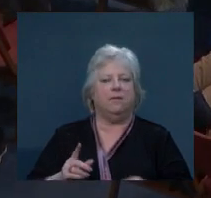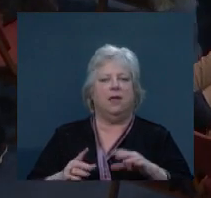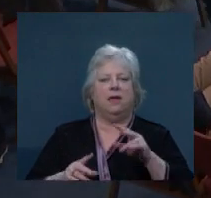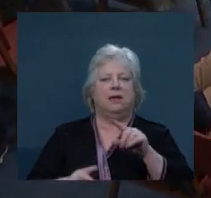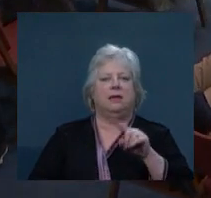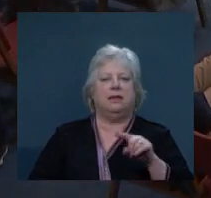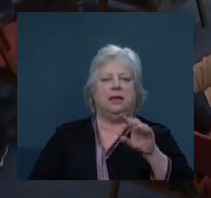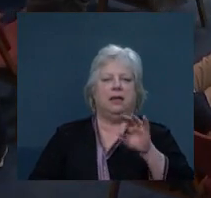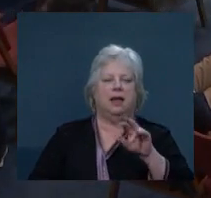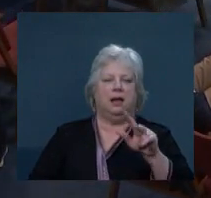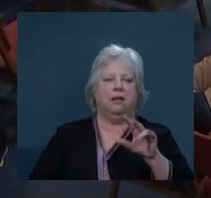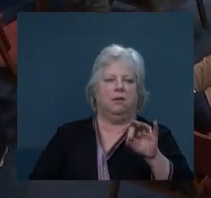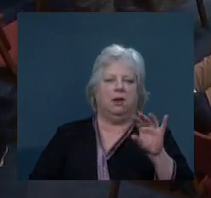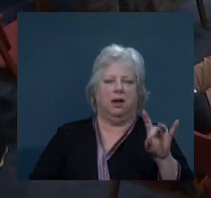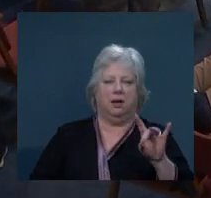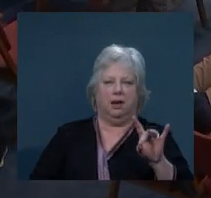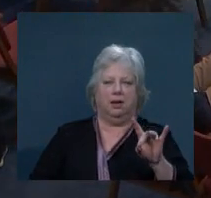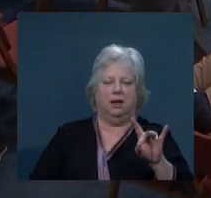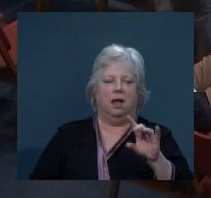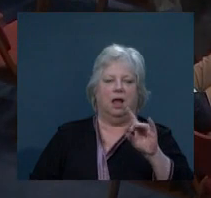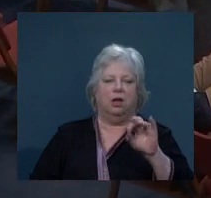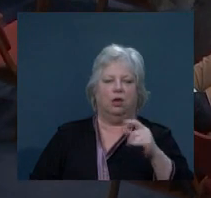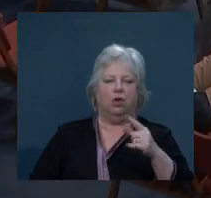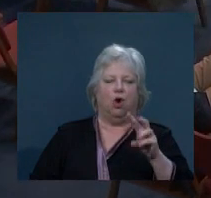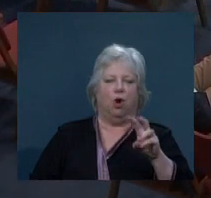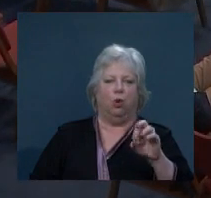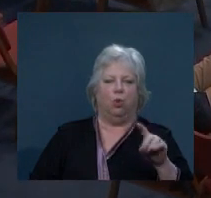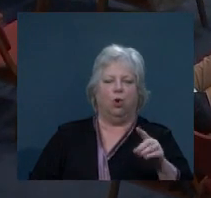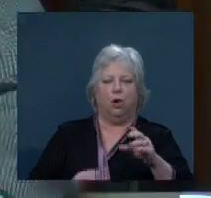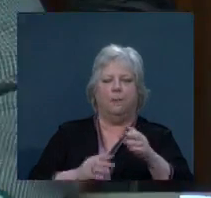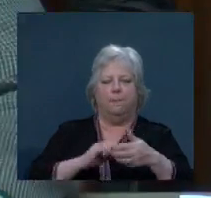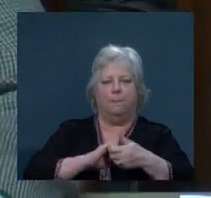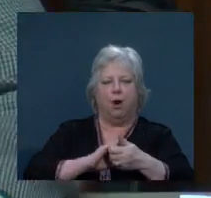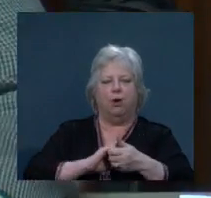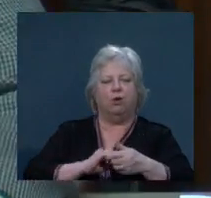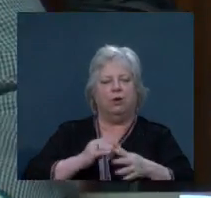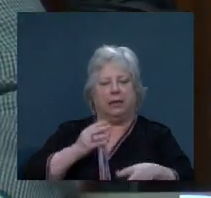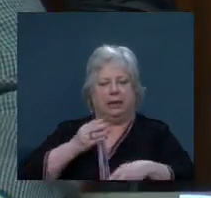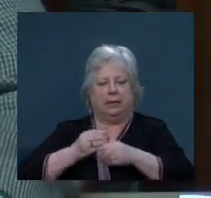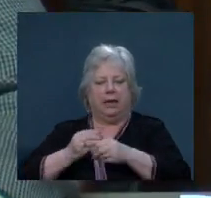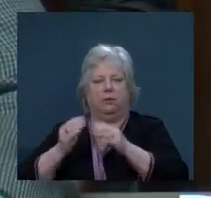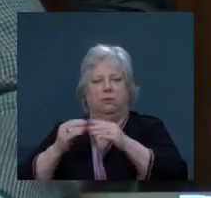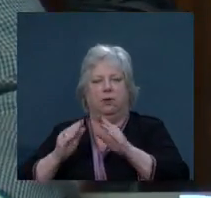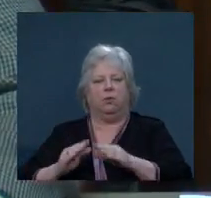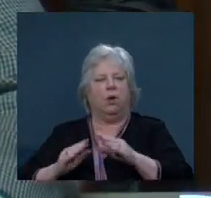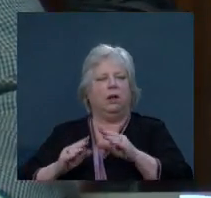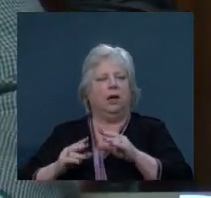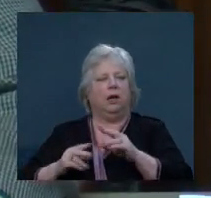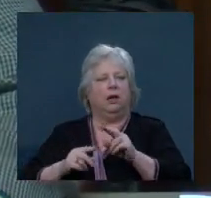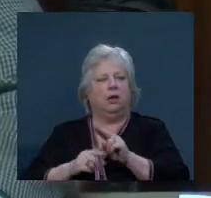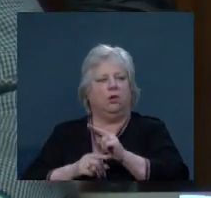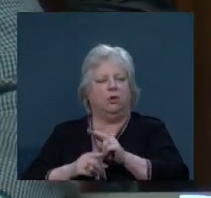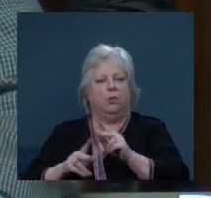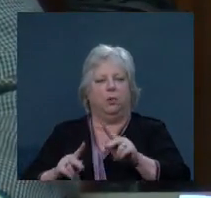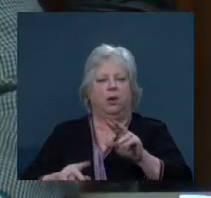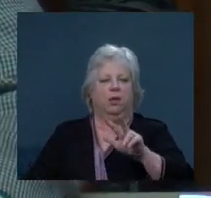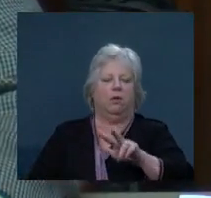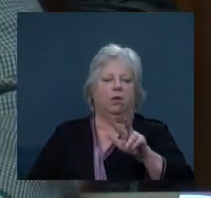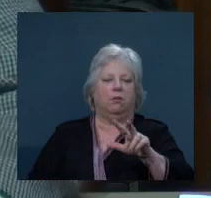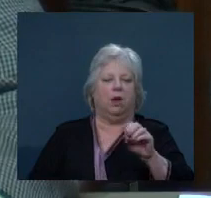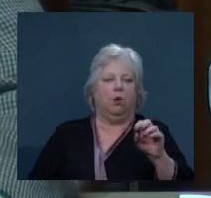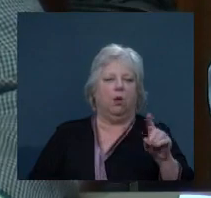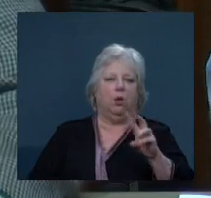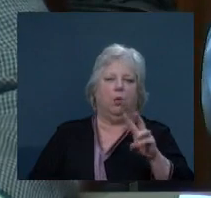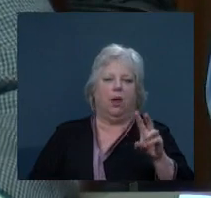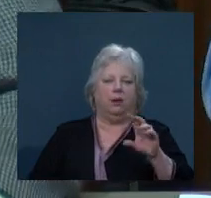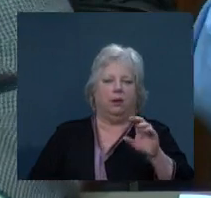number Z9398. This is a Dogwood Partners accessory dwelling conditional use permit located at 3301 West